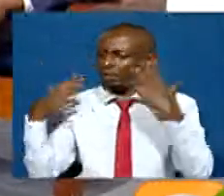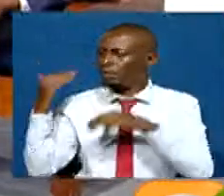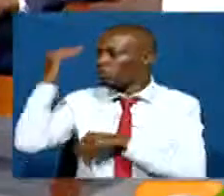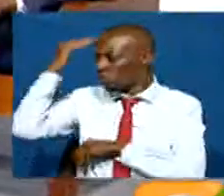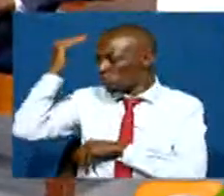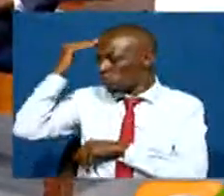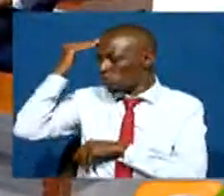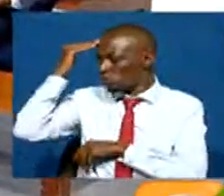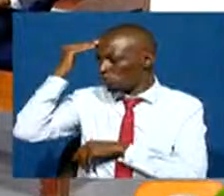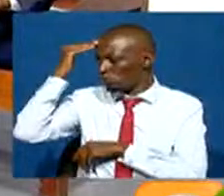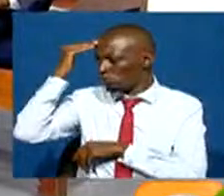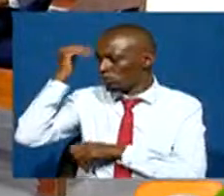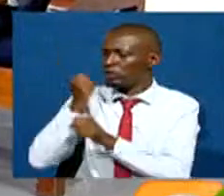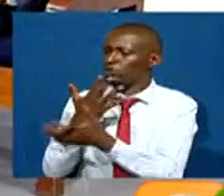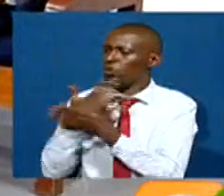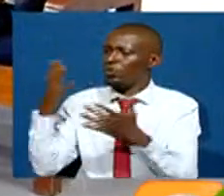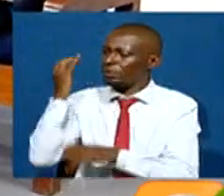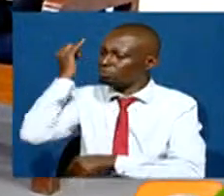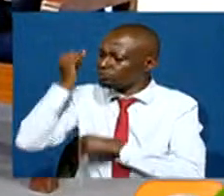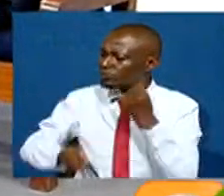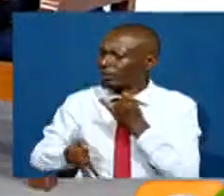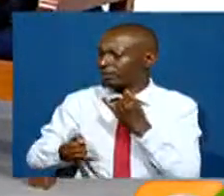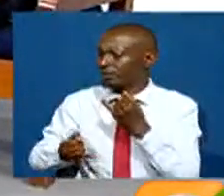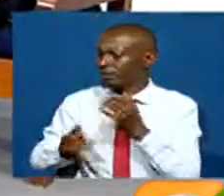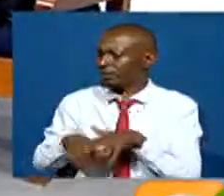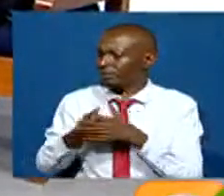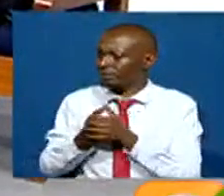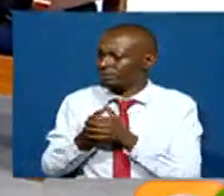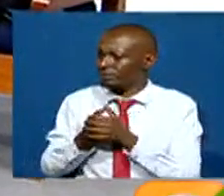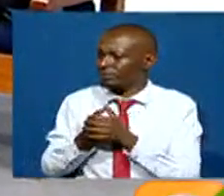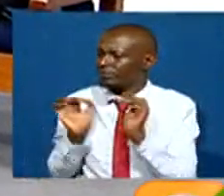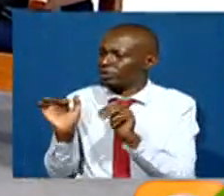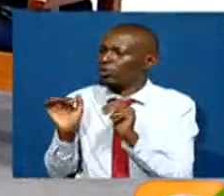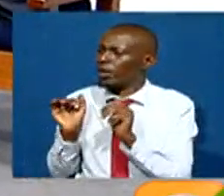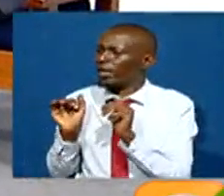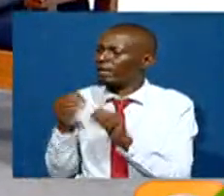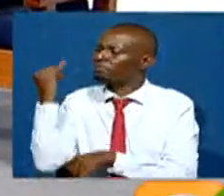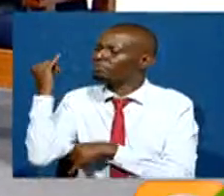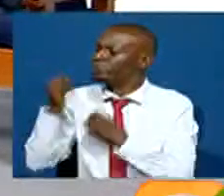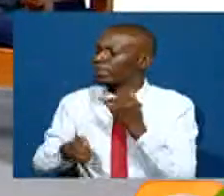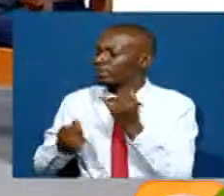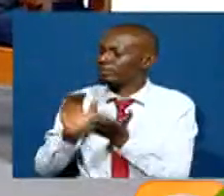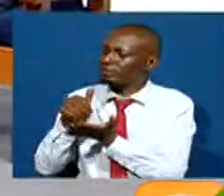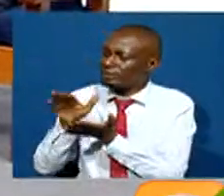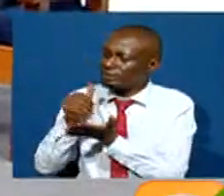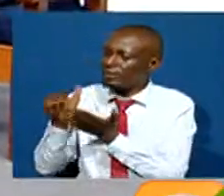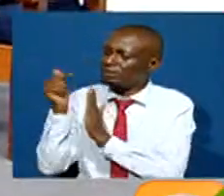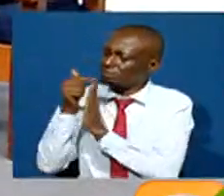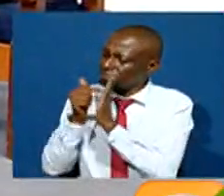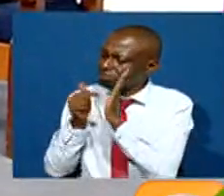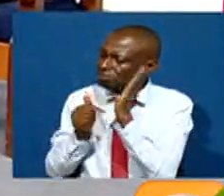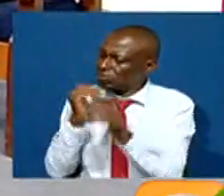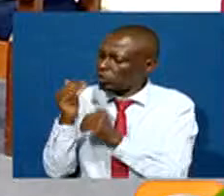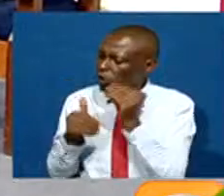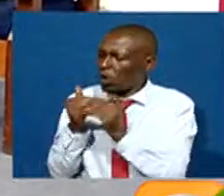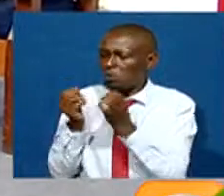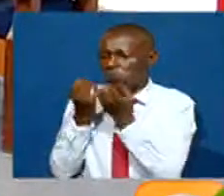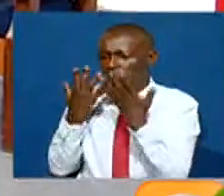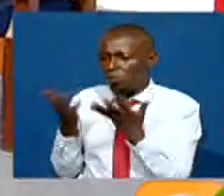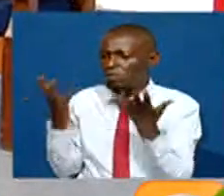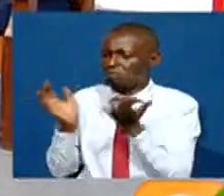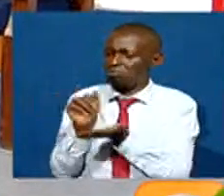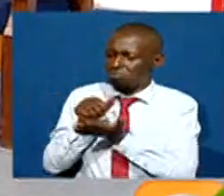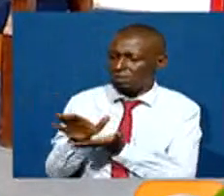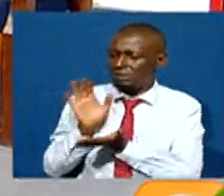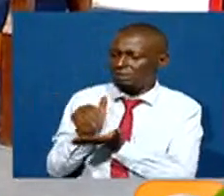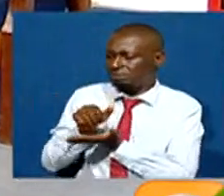a lastminute.com people. Absolutely. We wait for the last minute. You will send all this details, you will send